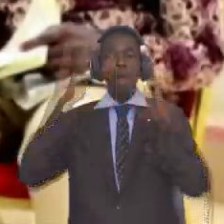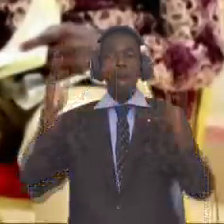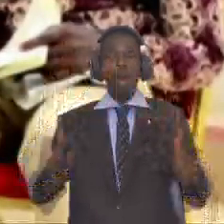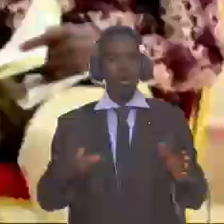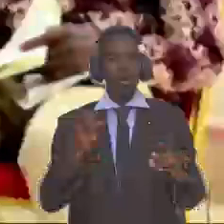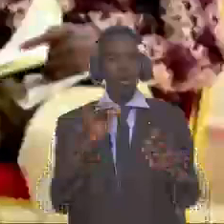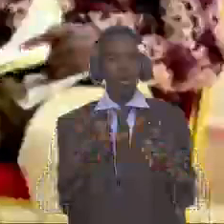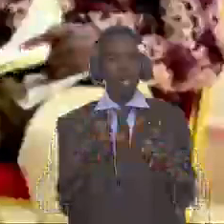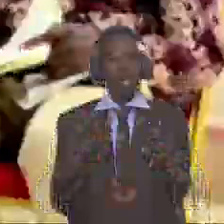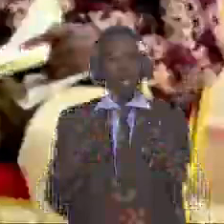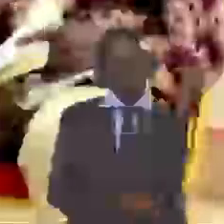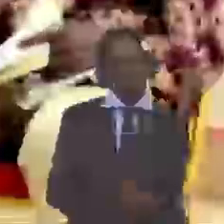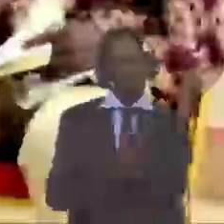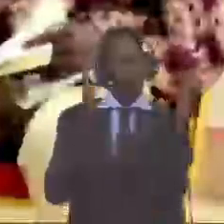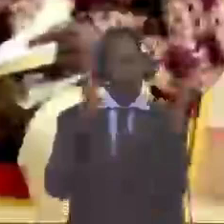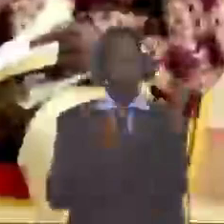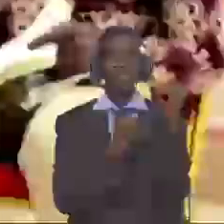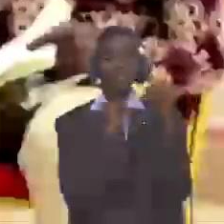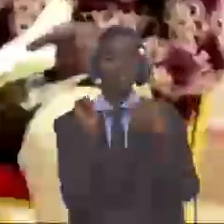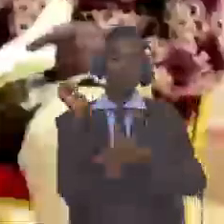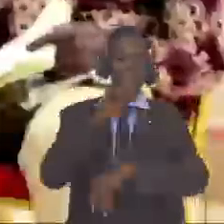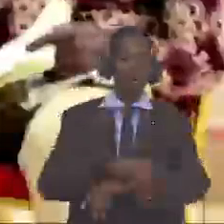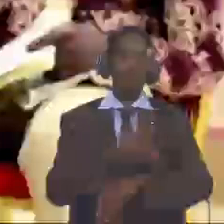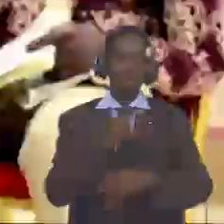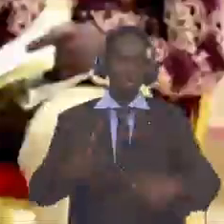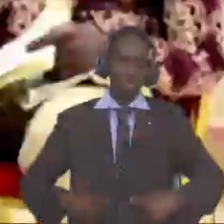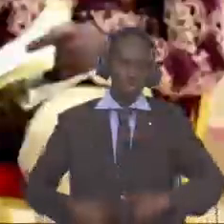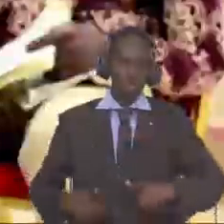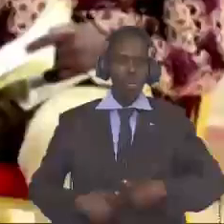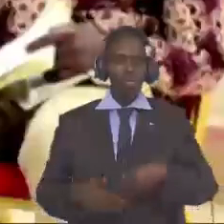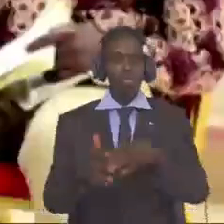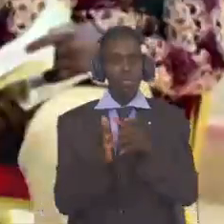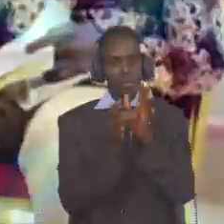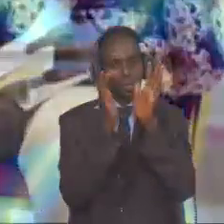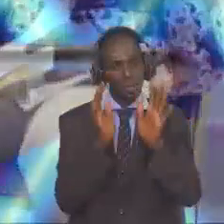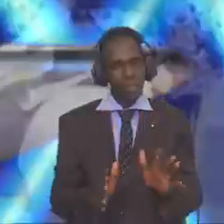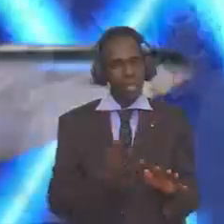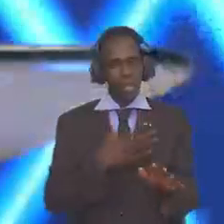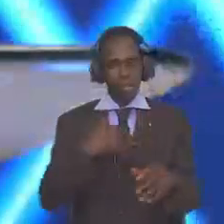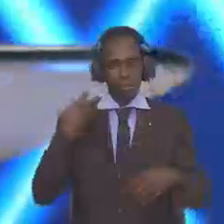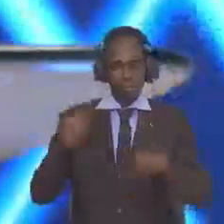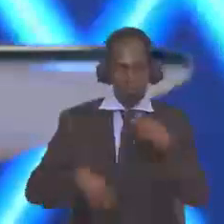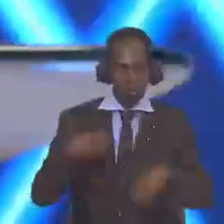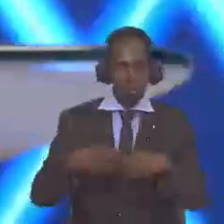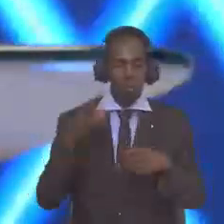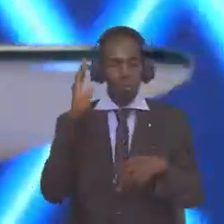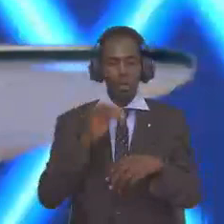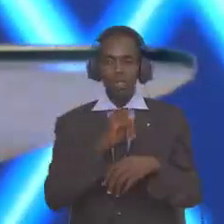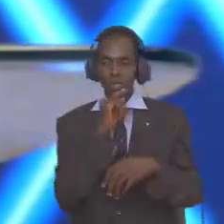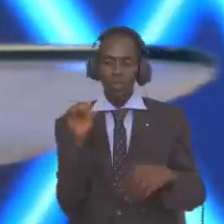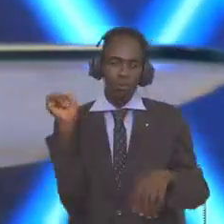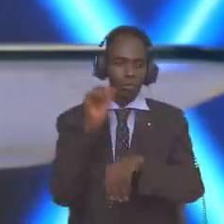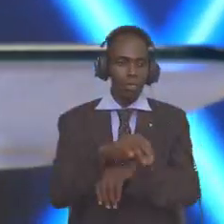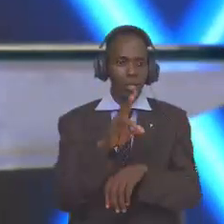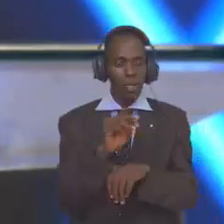temptation will not overwhelm those converts, and difficulties and challenges will not overwhelm them.